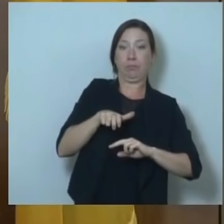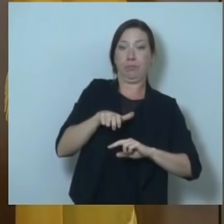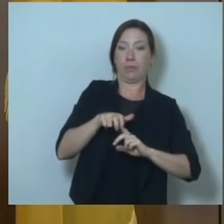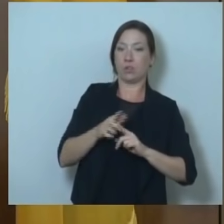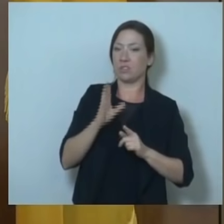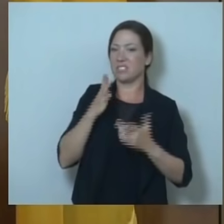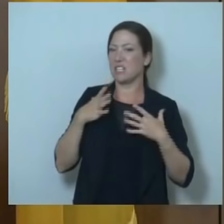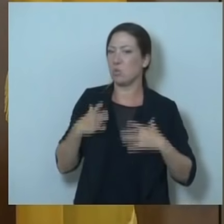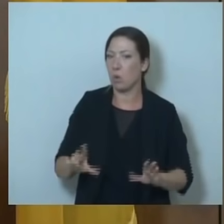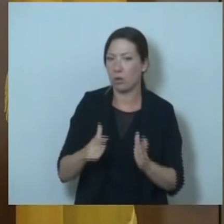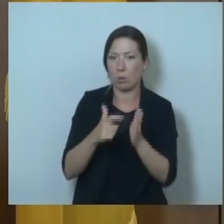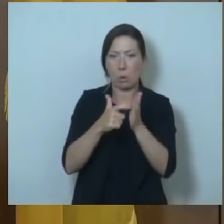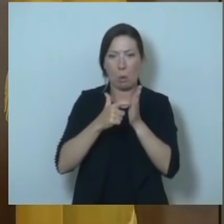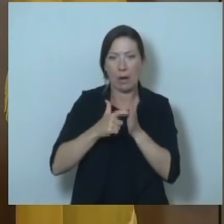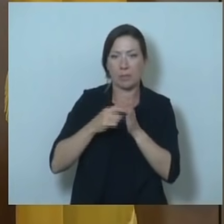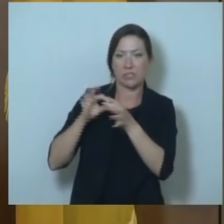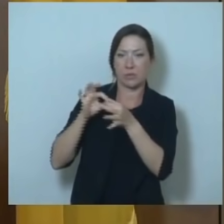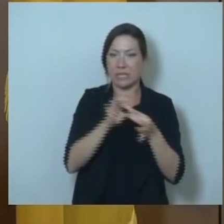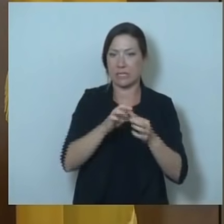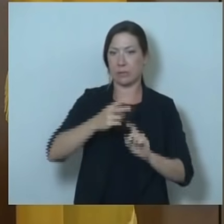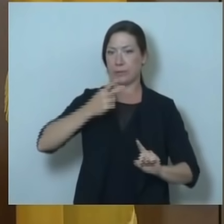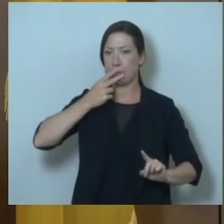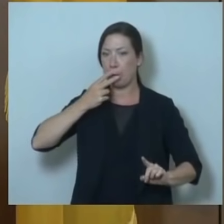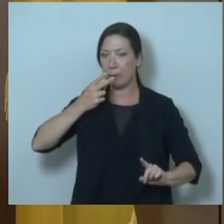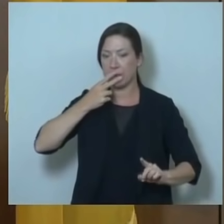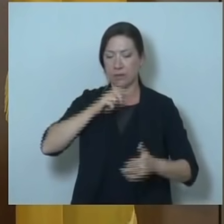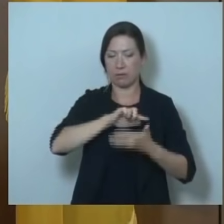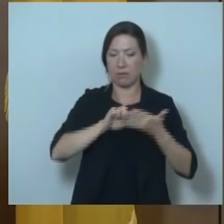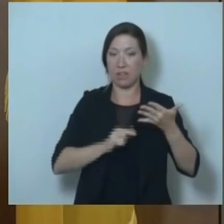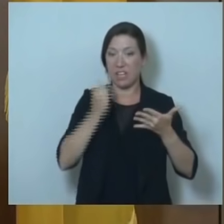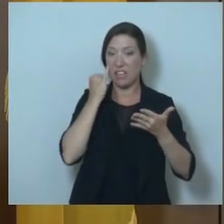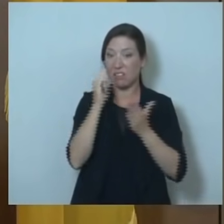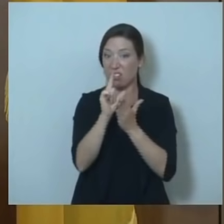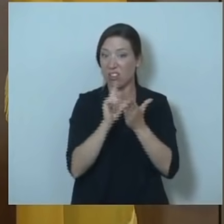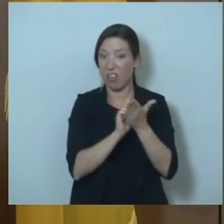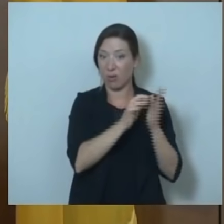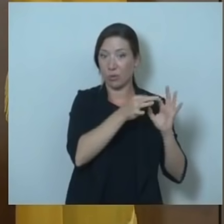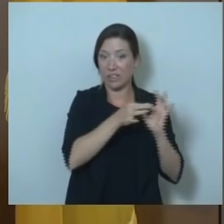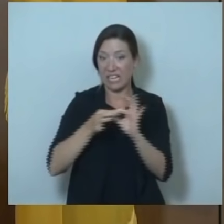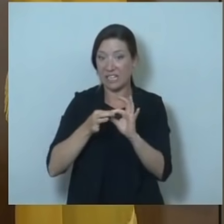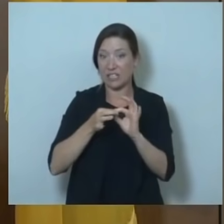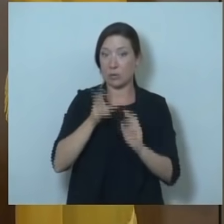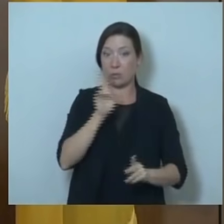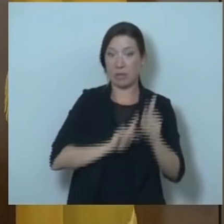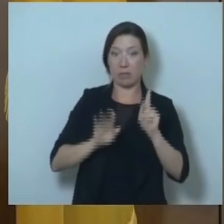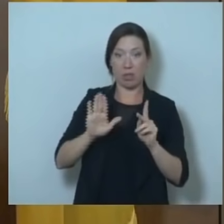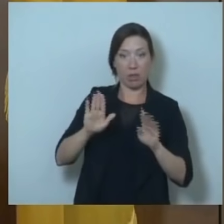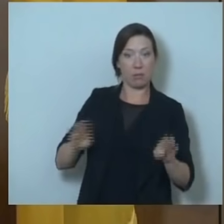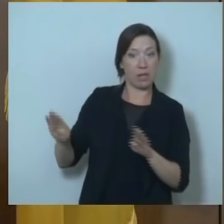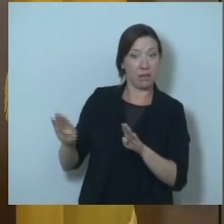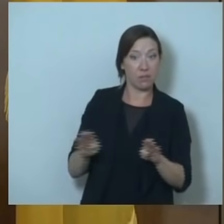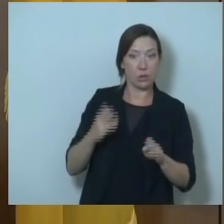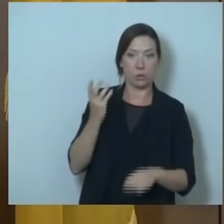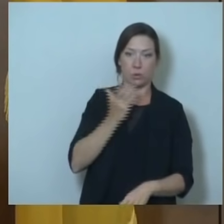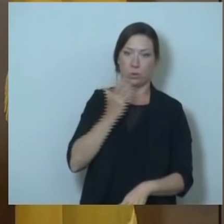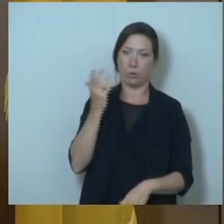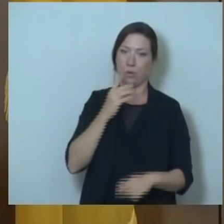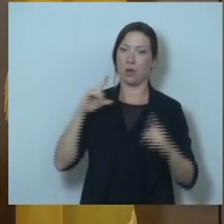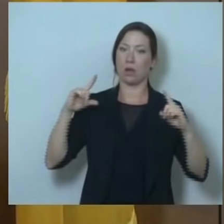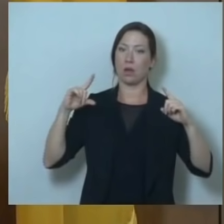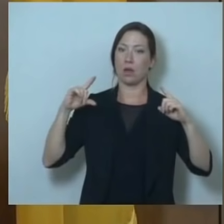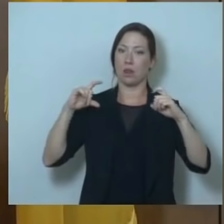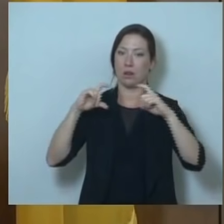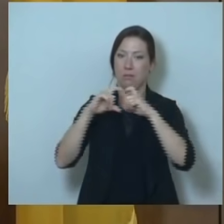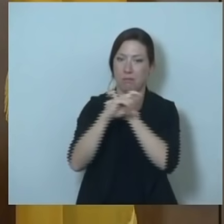Laws that affect human behavior are incredibly complicated, and it takes a while to make them